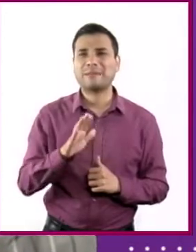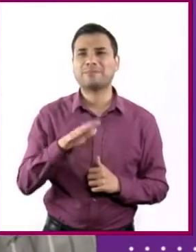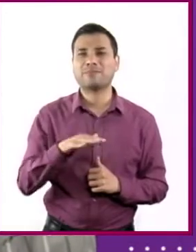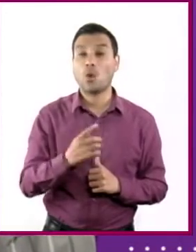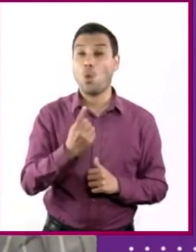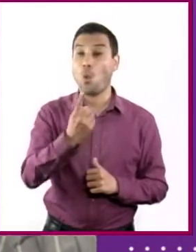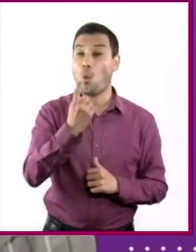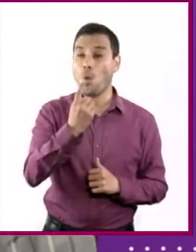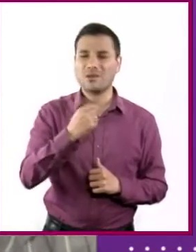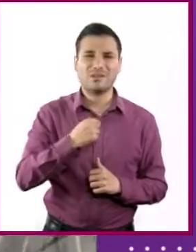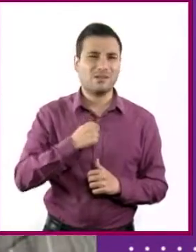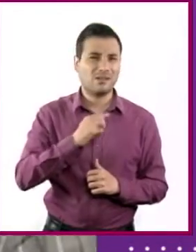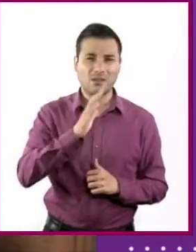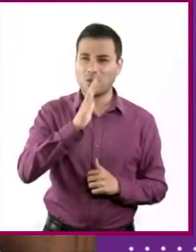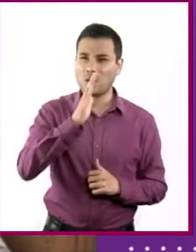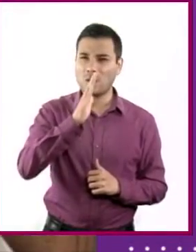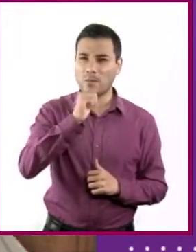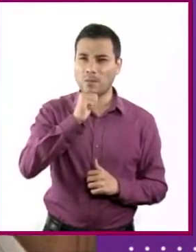I couldn't do.